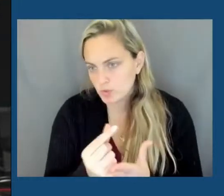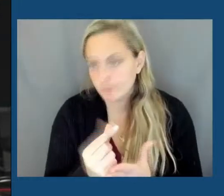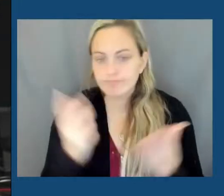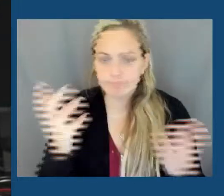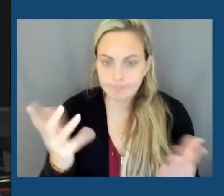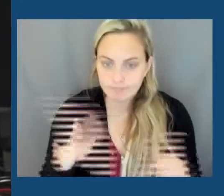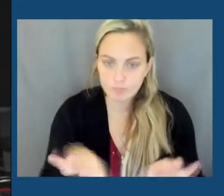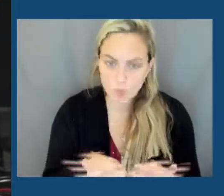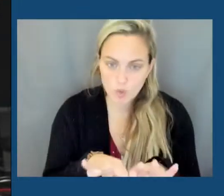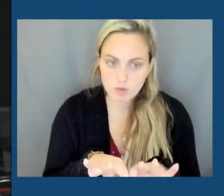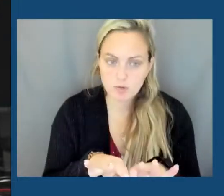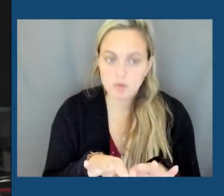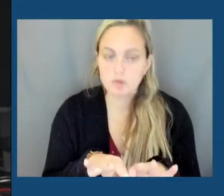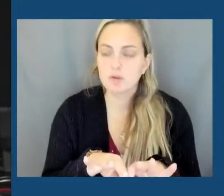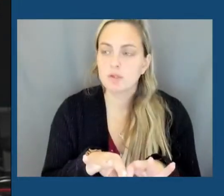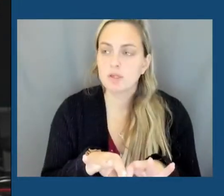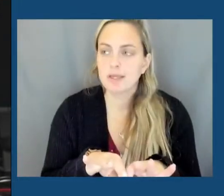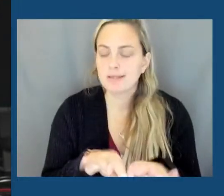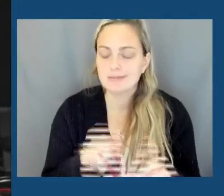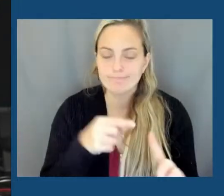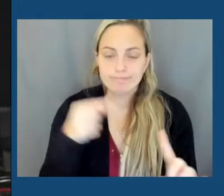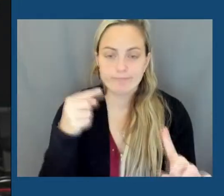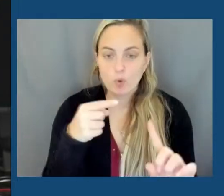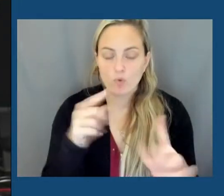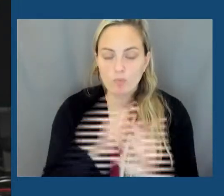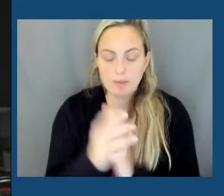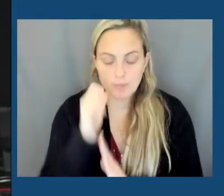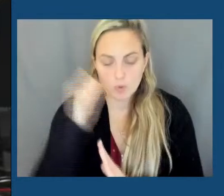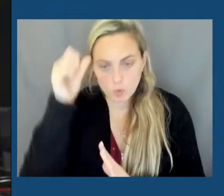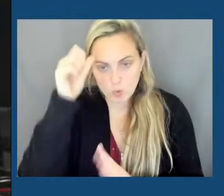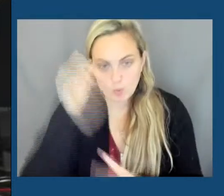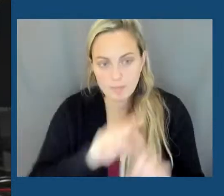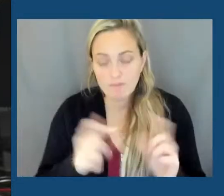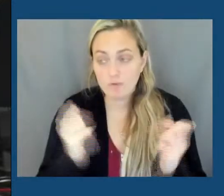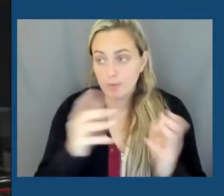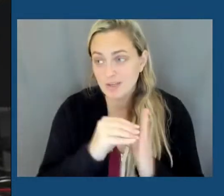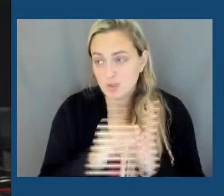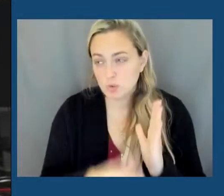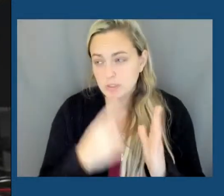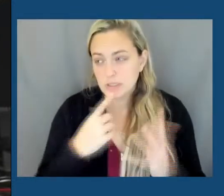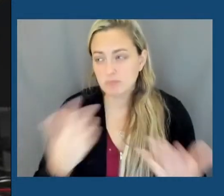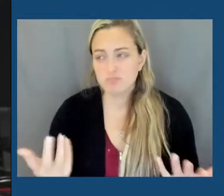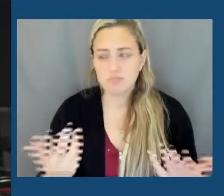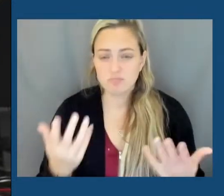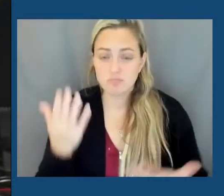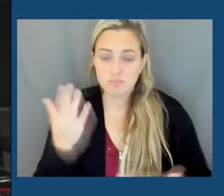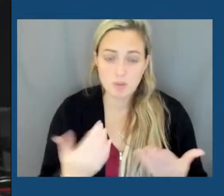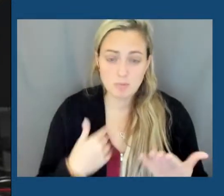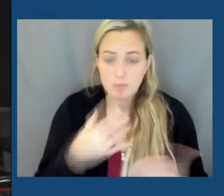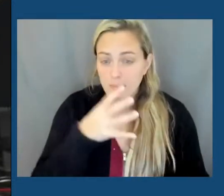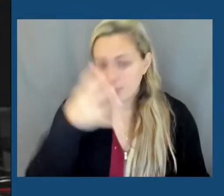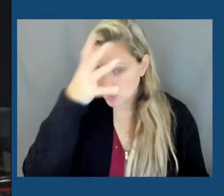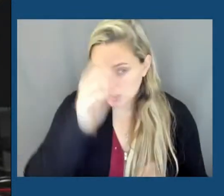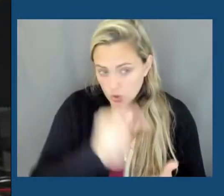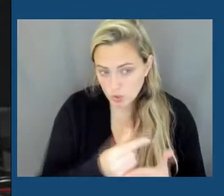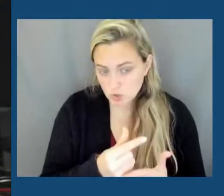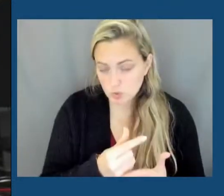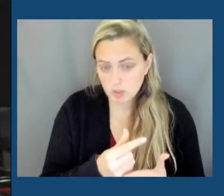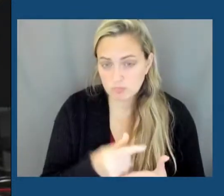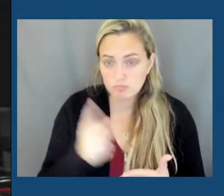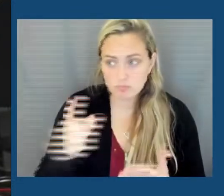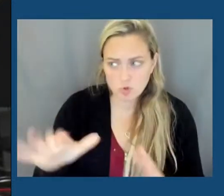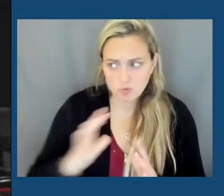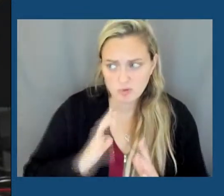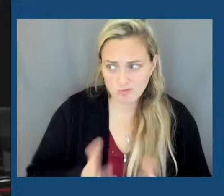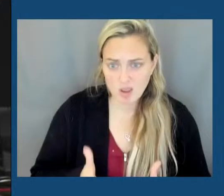important. It's kind of a hallmark of entering your adulthood. But for a lot of students, they say, well, maybe my parents didn't graduate. We're doing okay, or they're